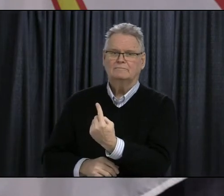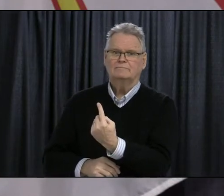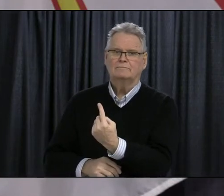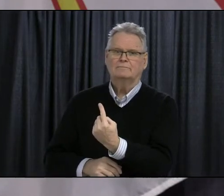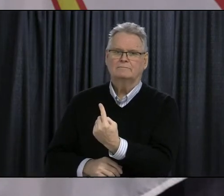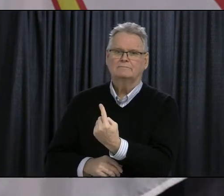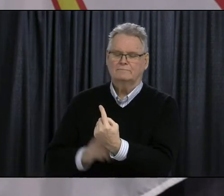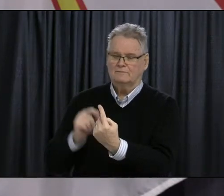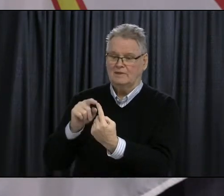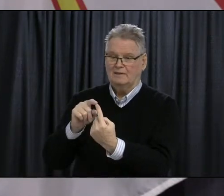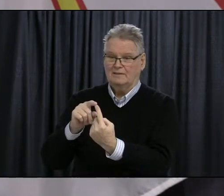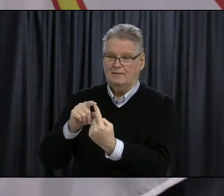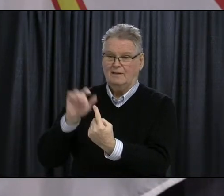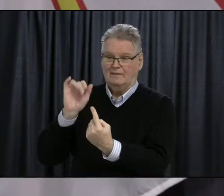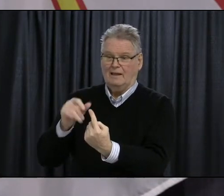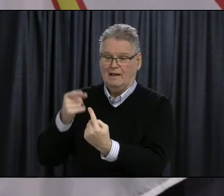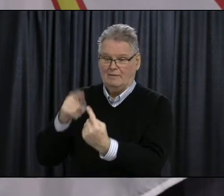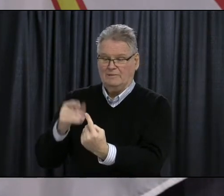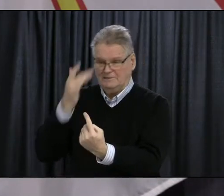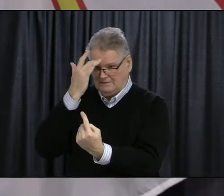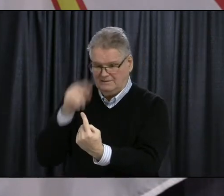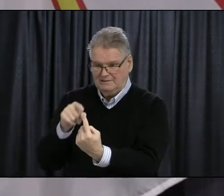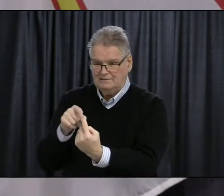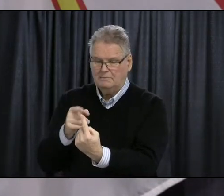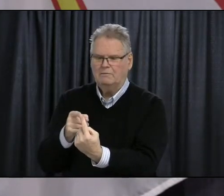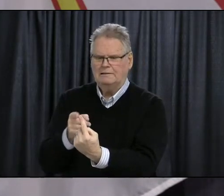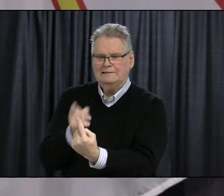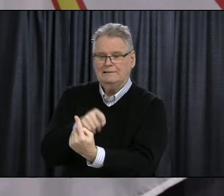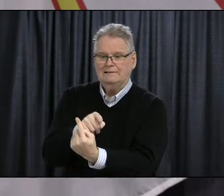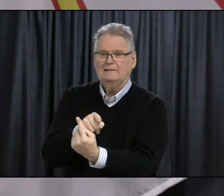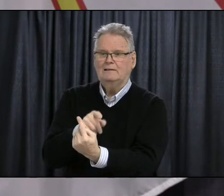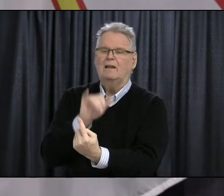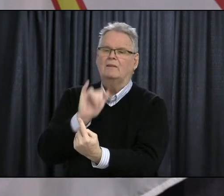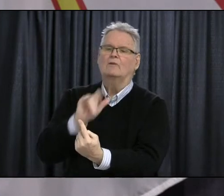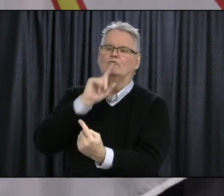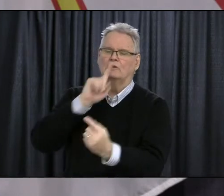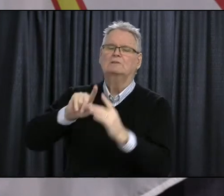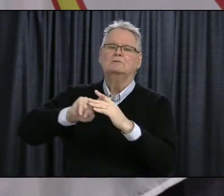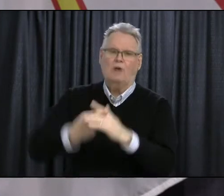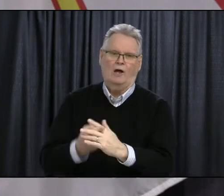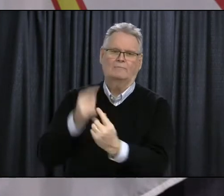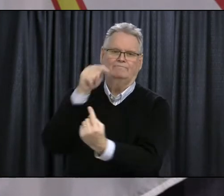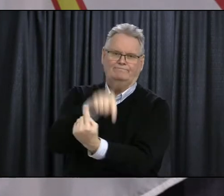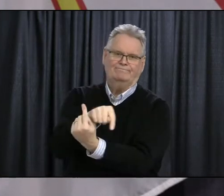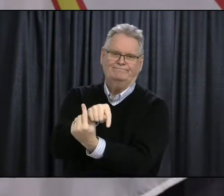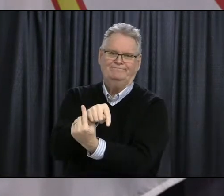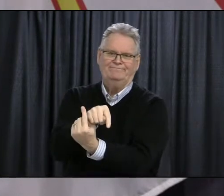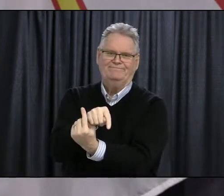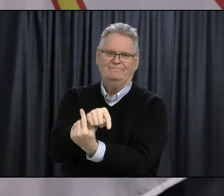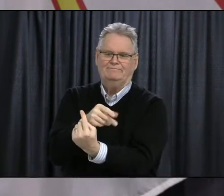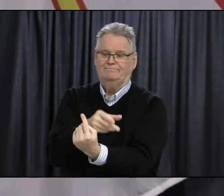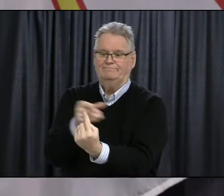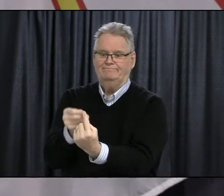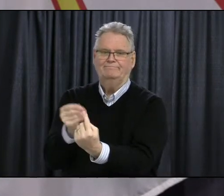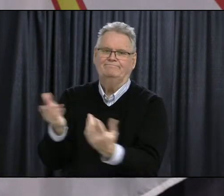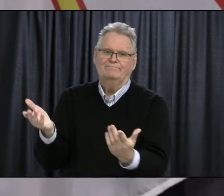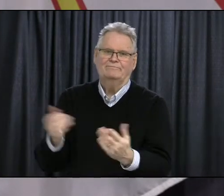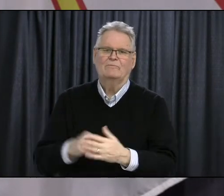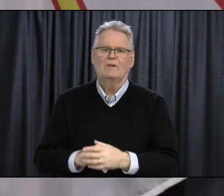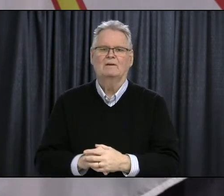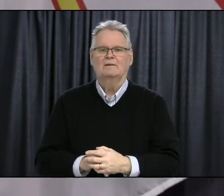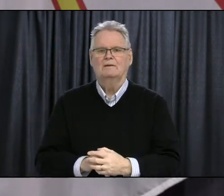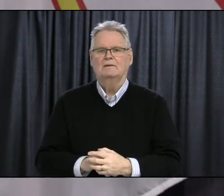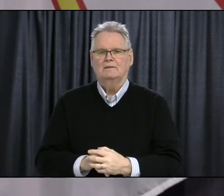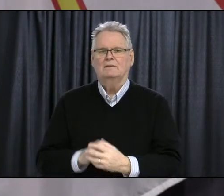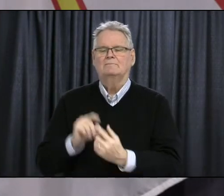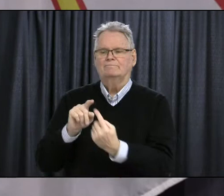that epidemiological link was, right? So for right now, it's just that first case that becomes sick. And when was that